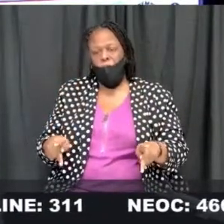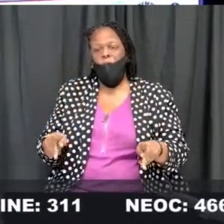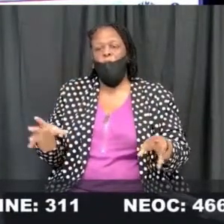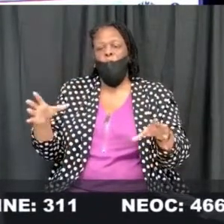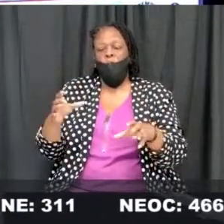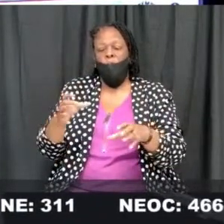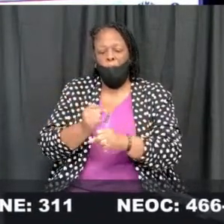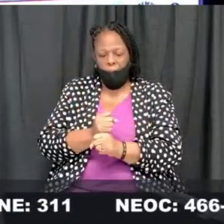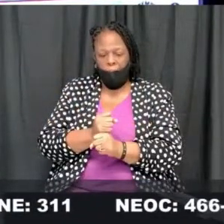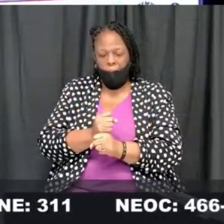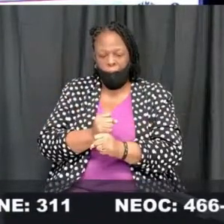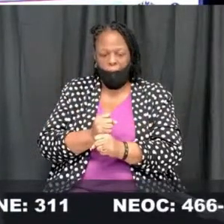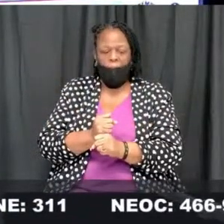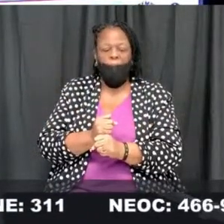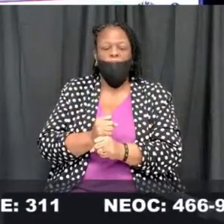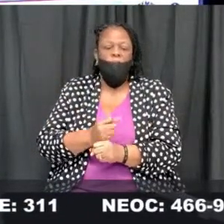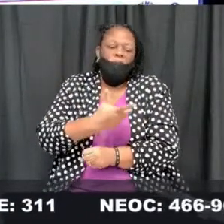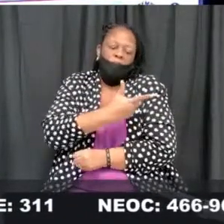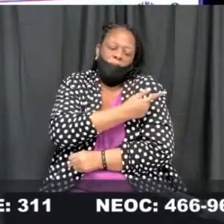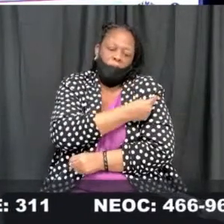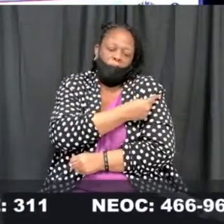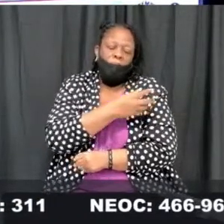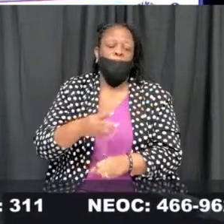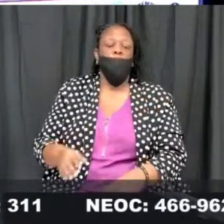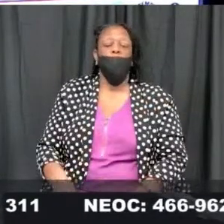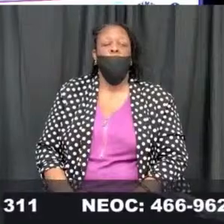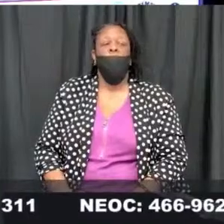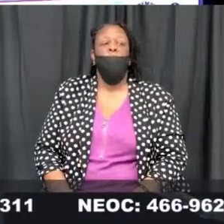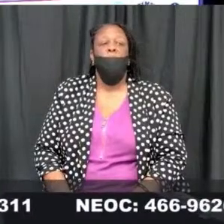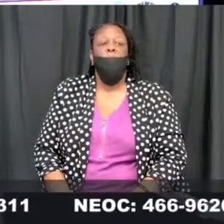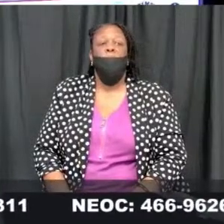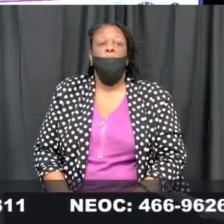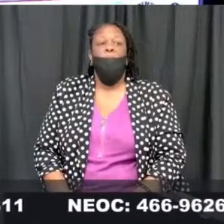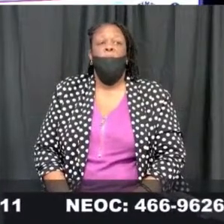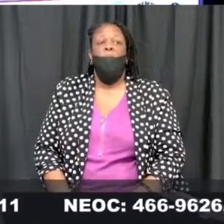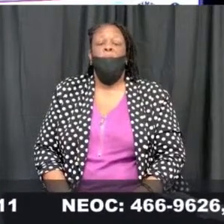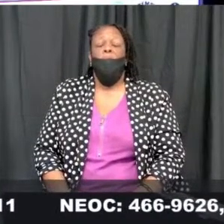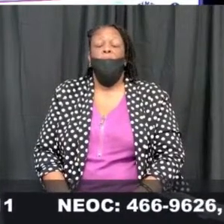basically playing around with here, people